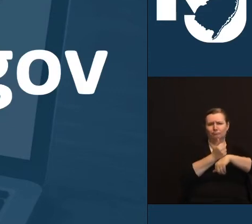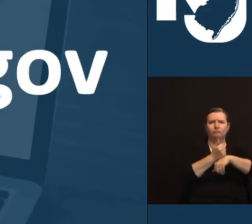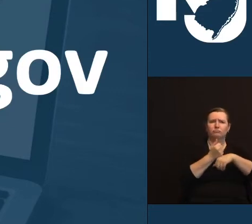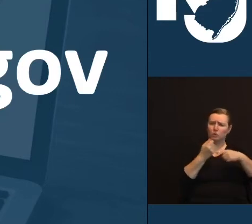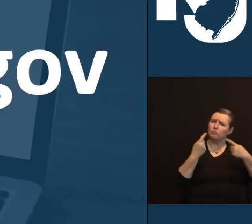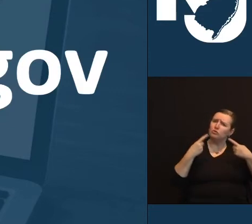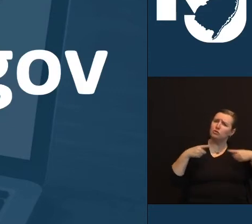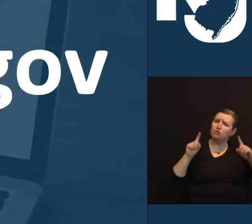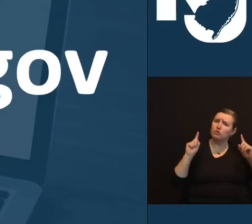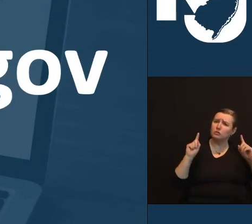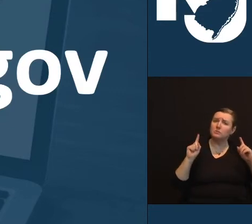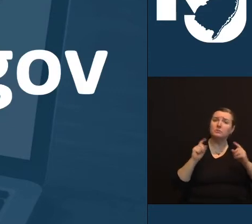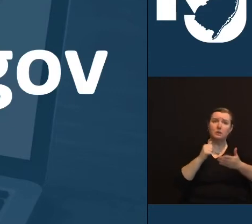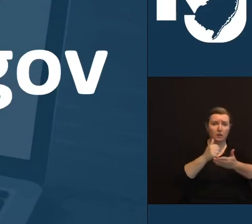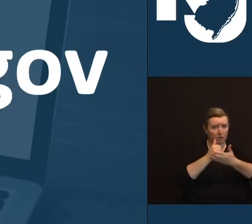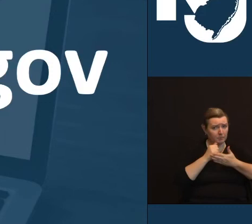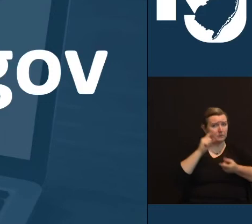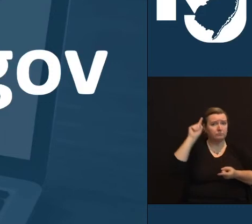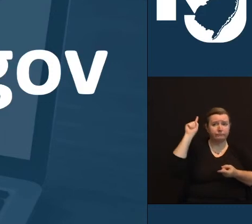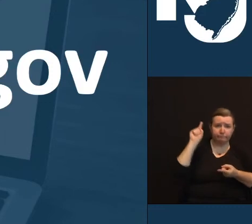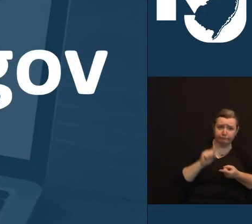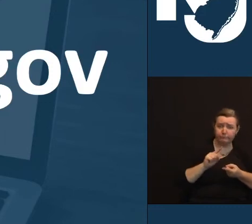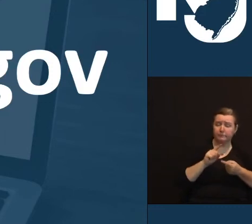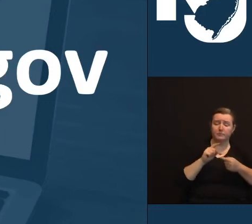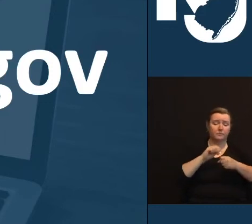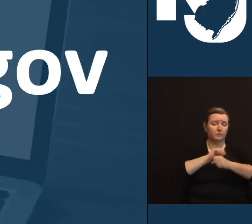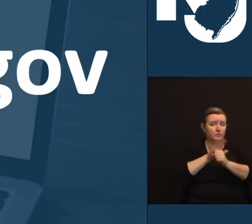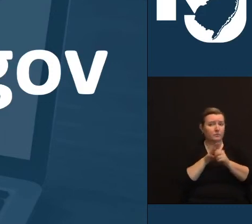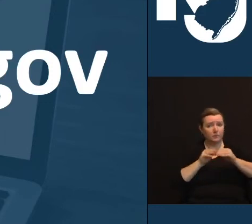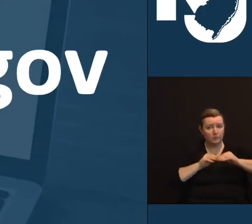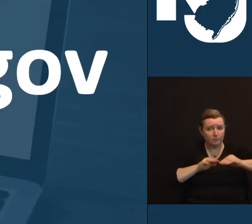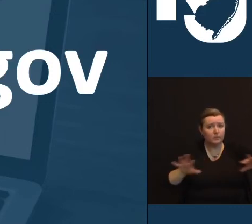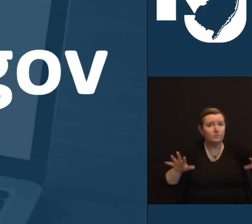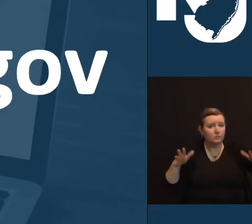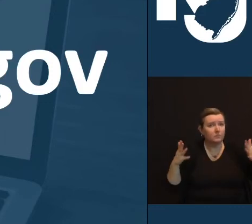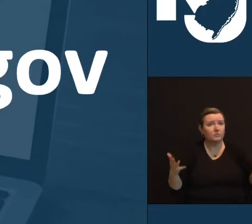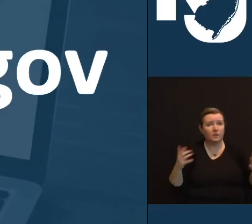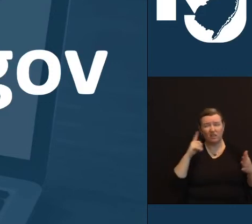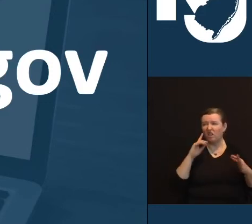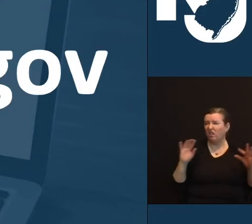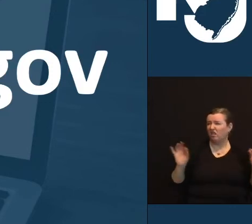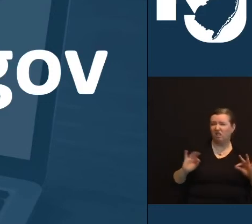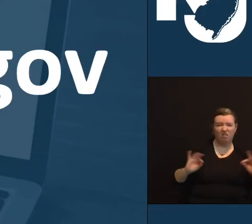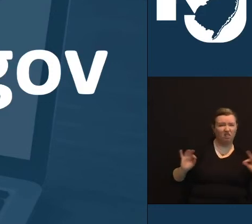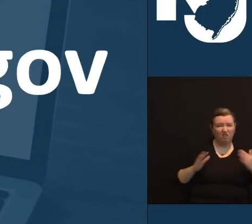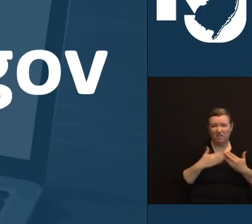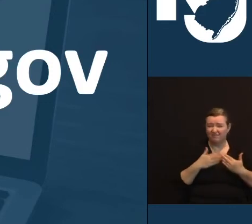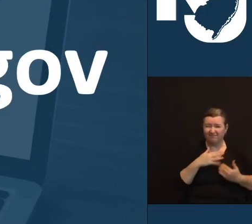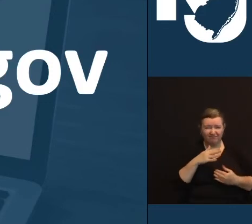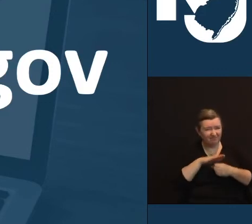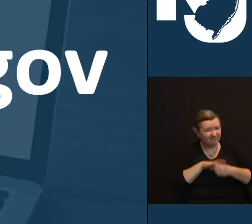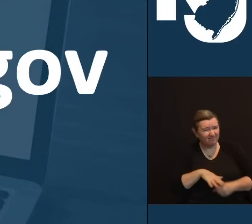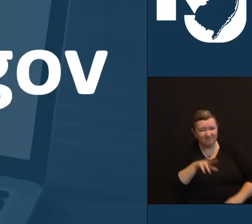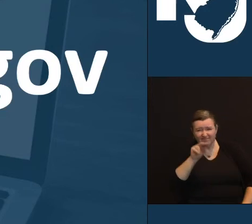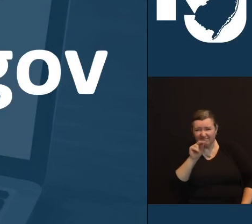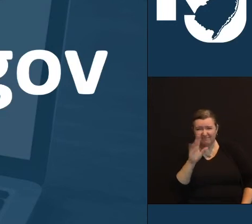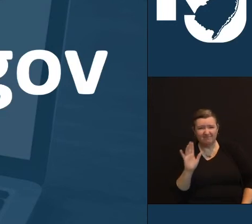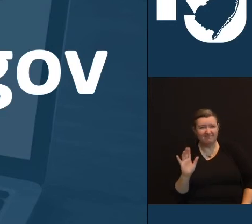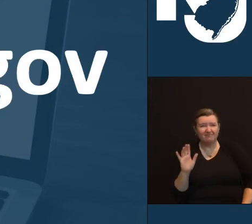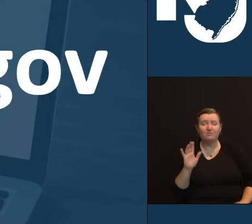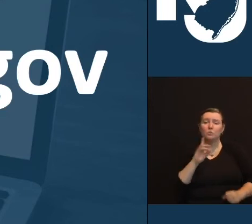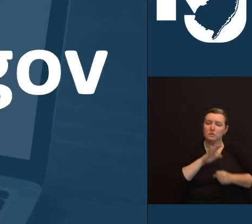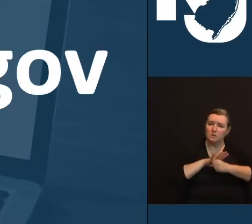designed and as intended. Again, not stress-free by any means, but working as intended. Our paramount concern has been to